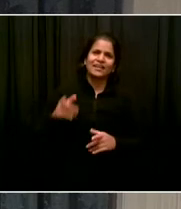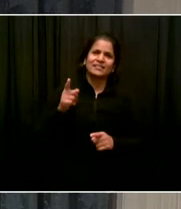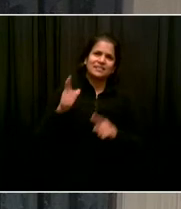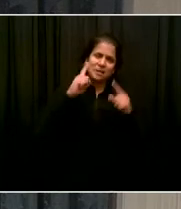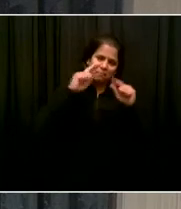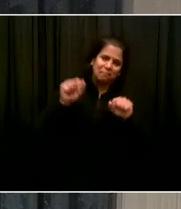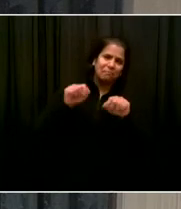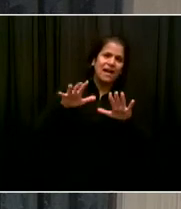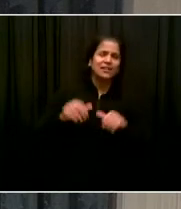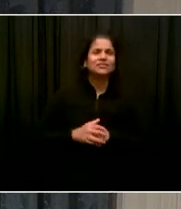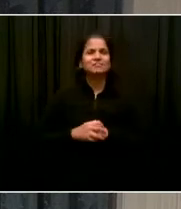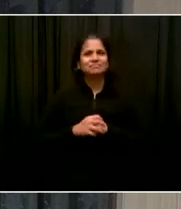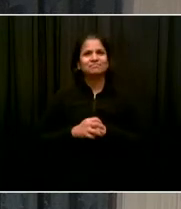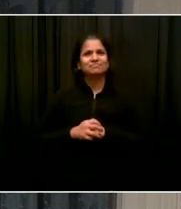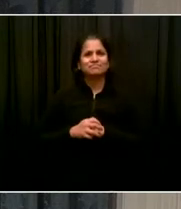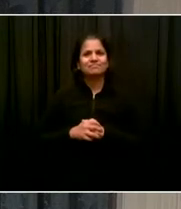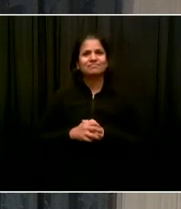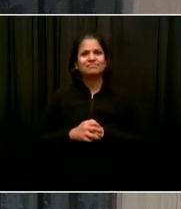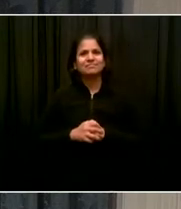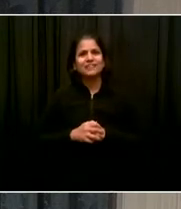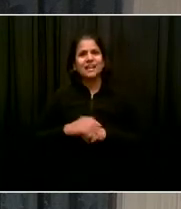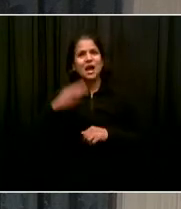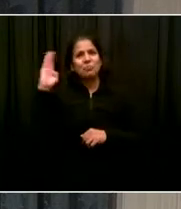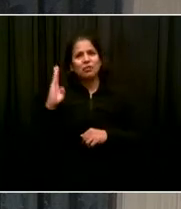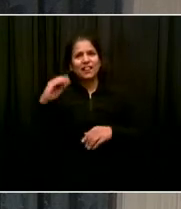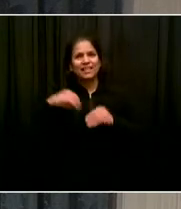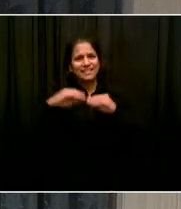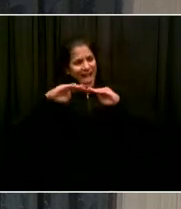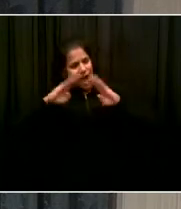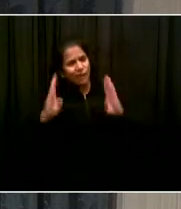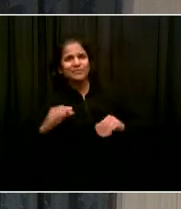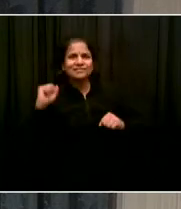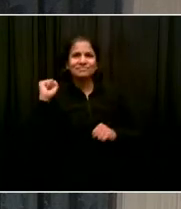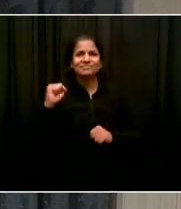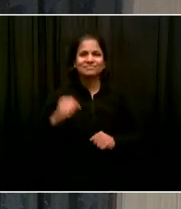Brooklyn's in the house. Brooklyn's in the house. Brooklyn, baby. Yeah.